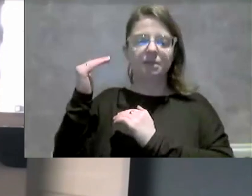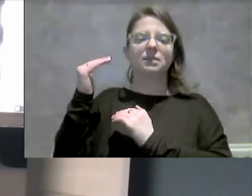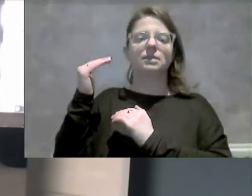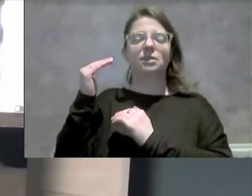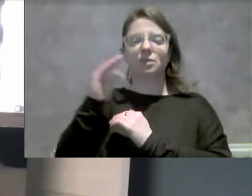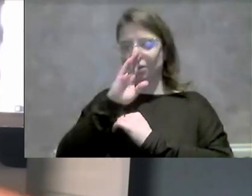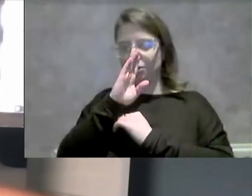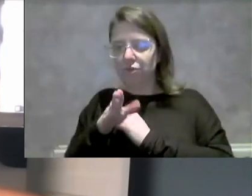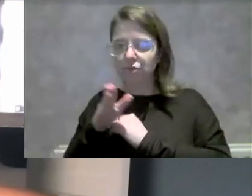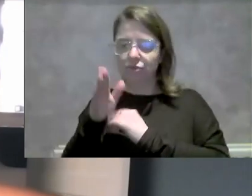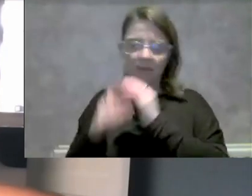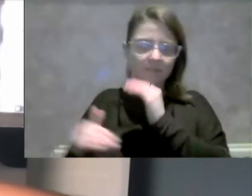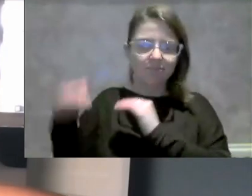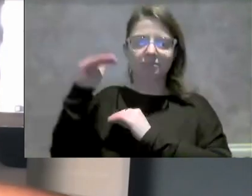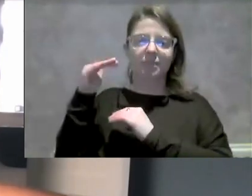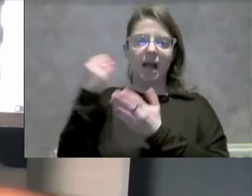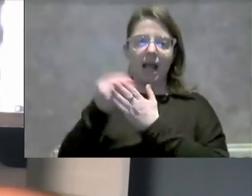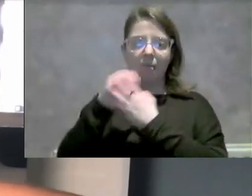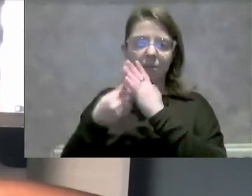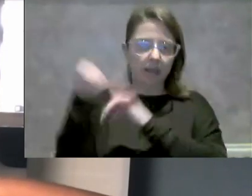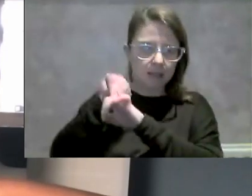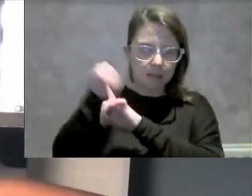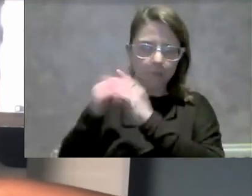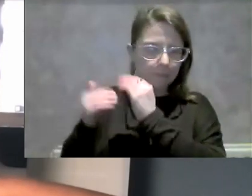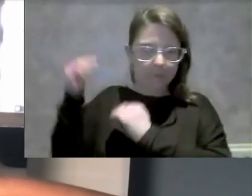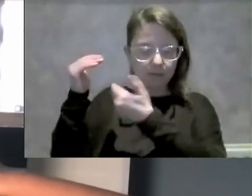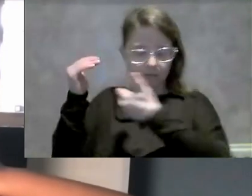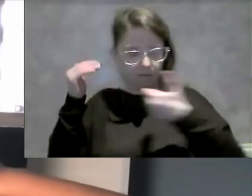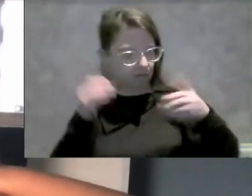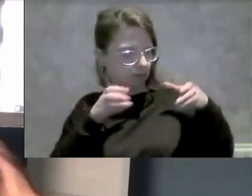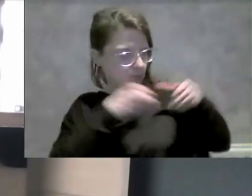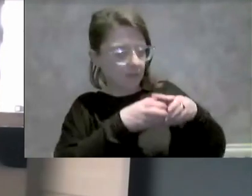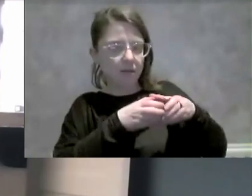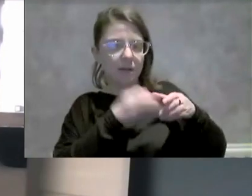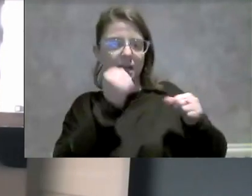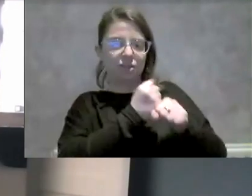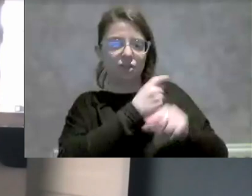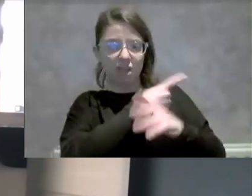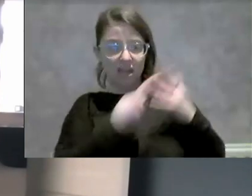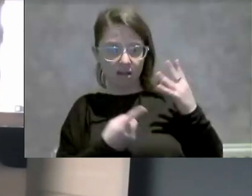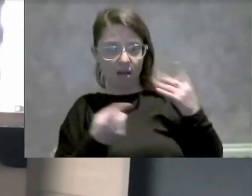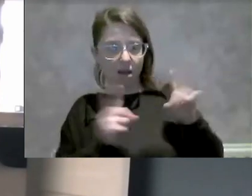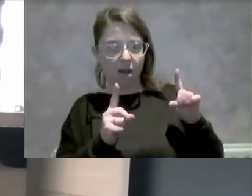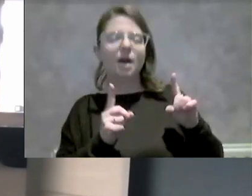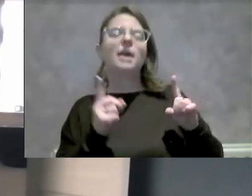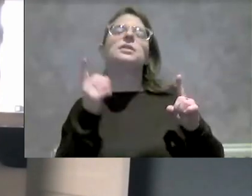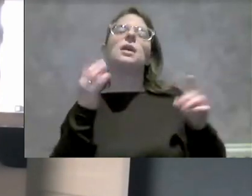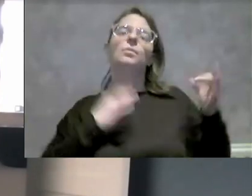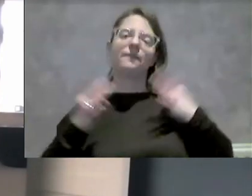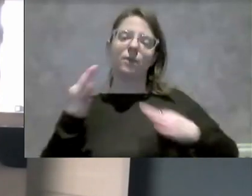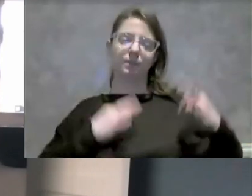capitalism. It's through all that I've learned gender is a performance.